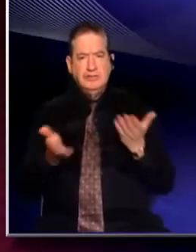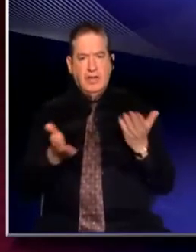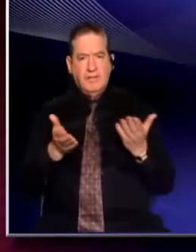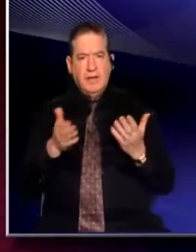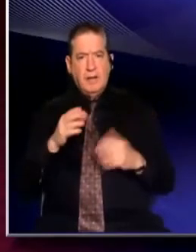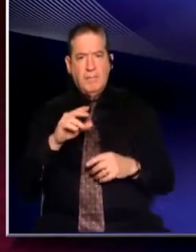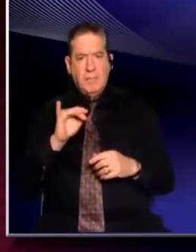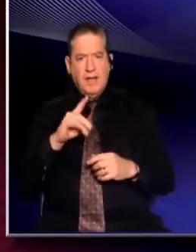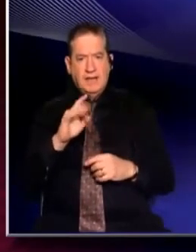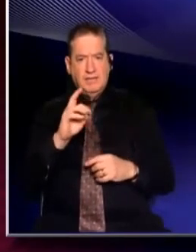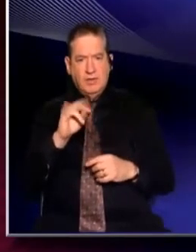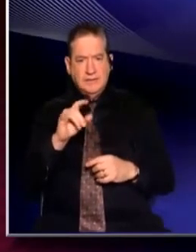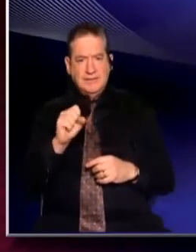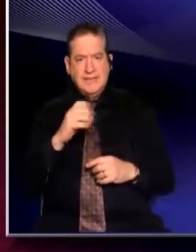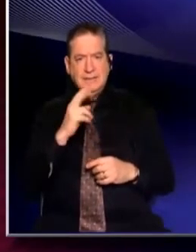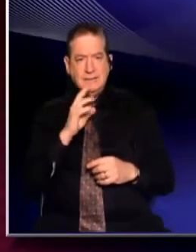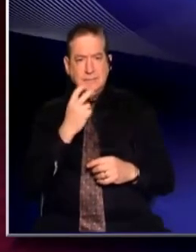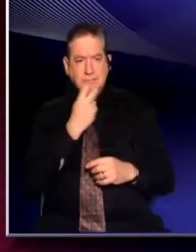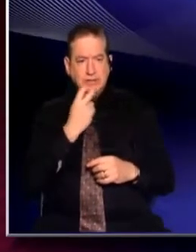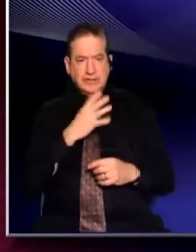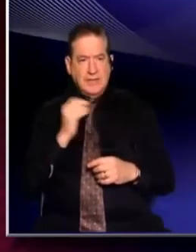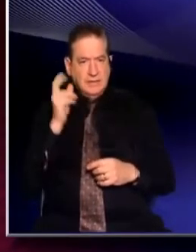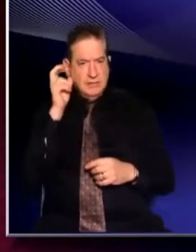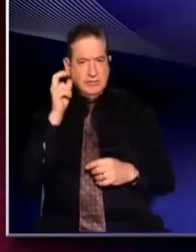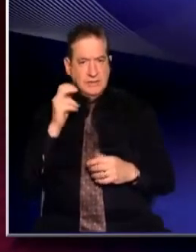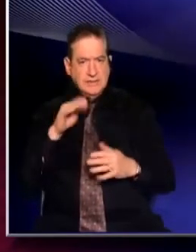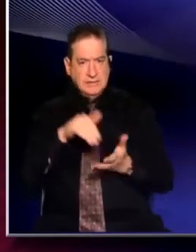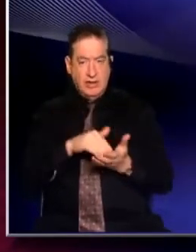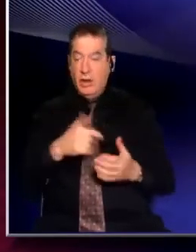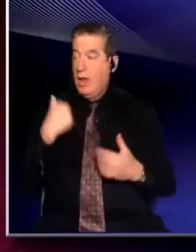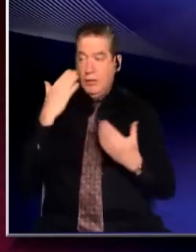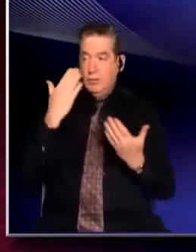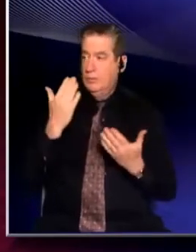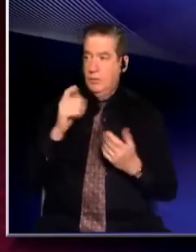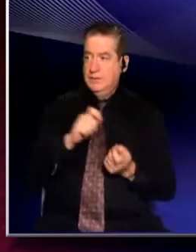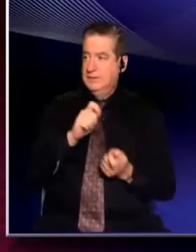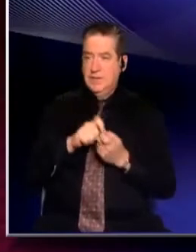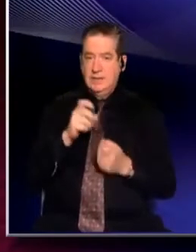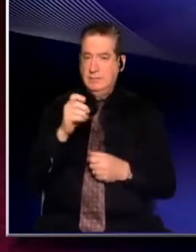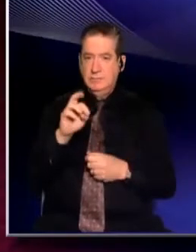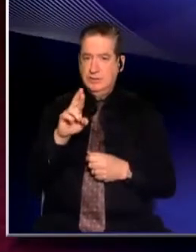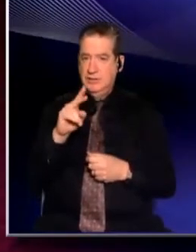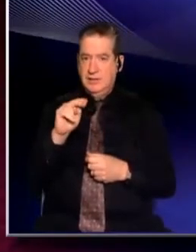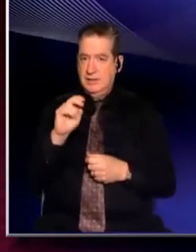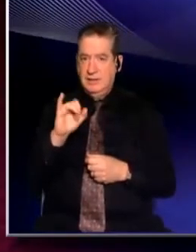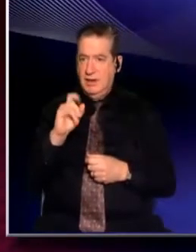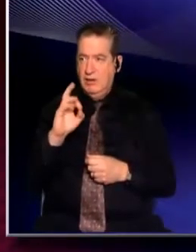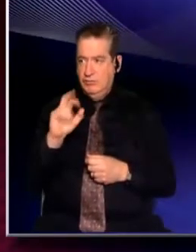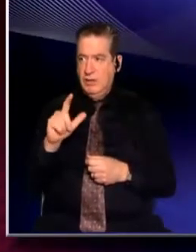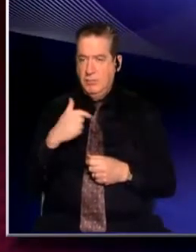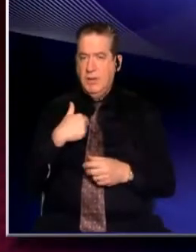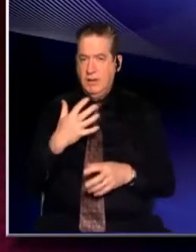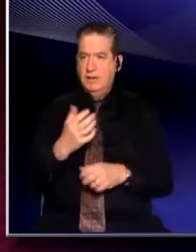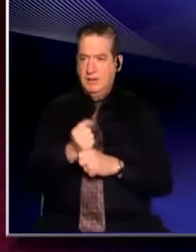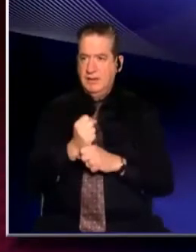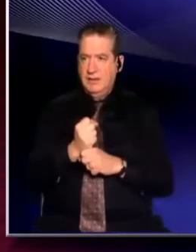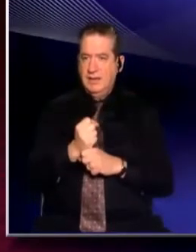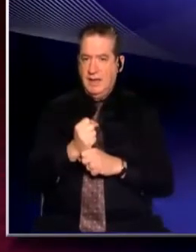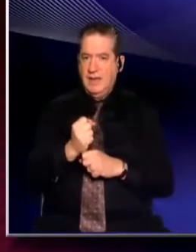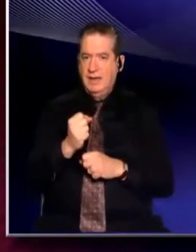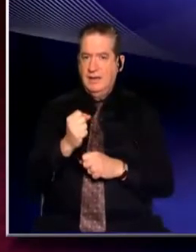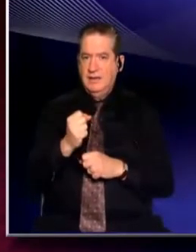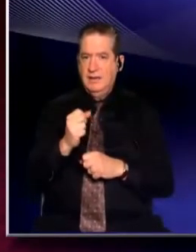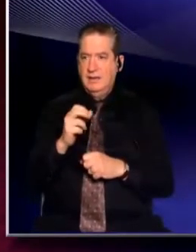Voices and Zimmerman Speech and Hearing Center? I don't know exactly, Mr. Nigro, but I can get, Member